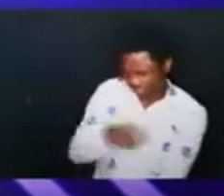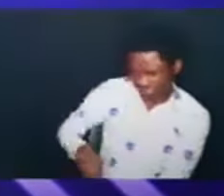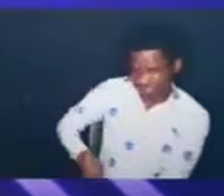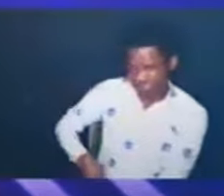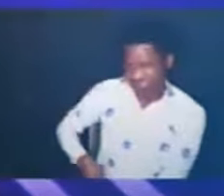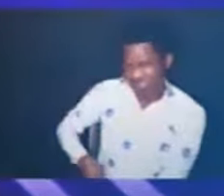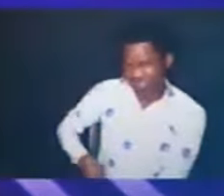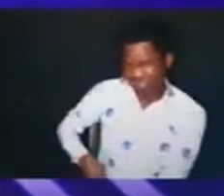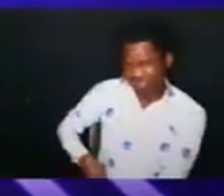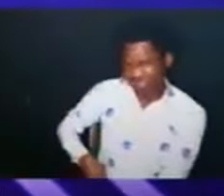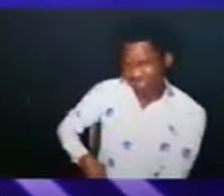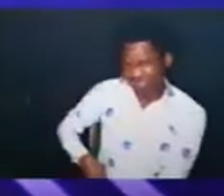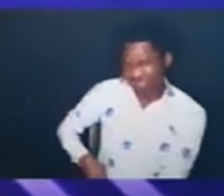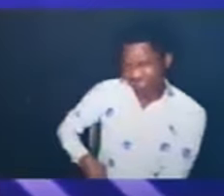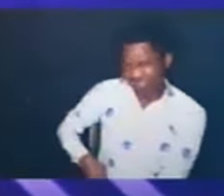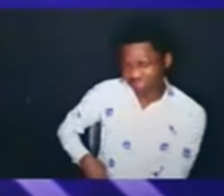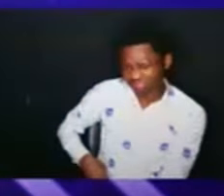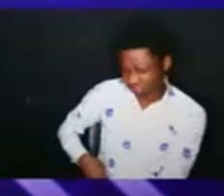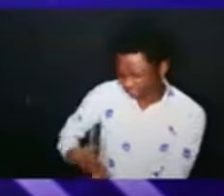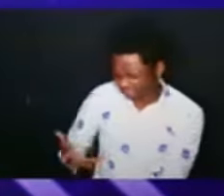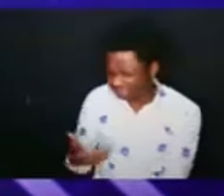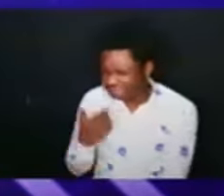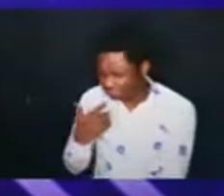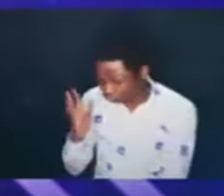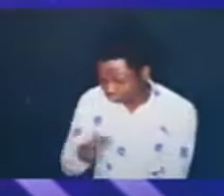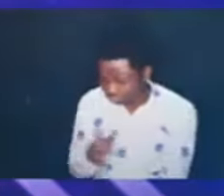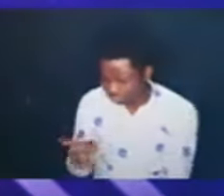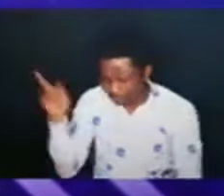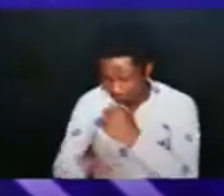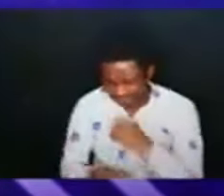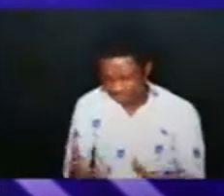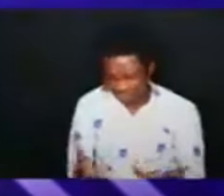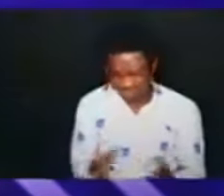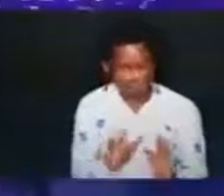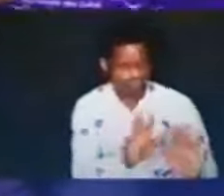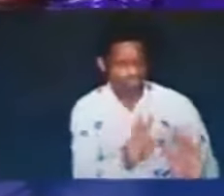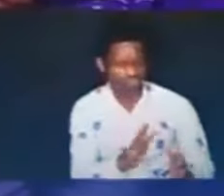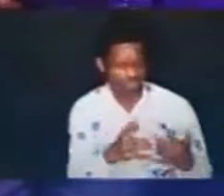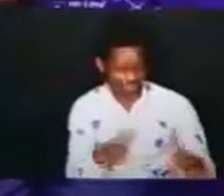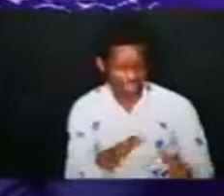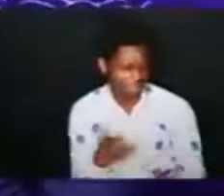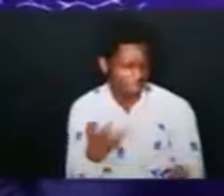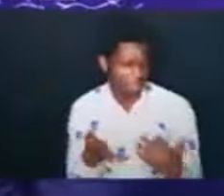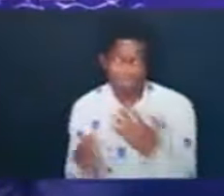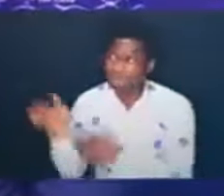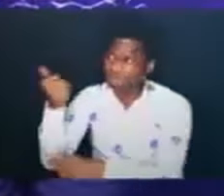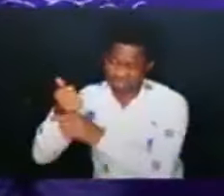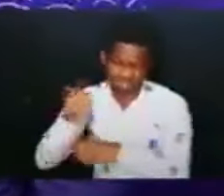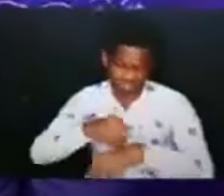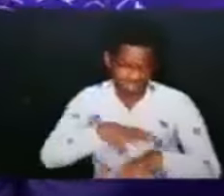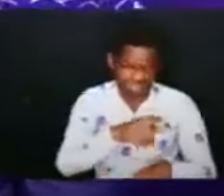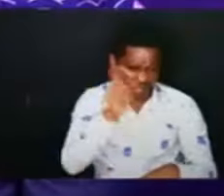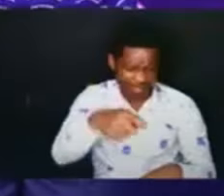God has told him to insult David." Dano for na, them, everything is God. Debi na Shema pese odidi David